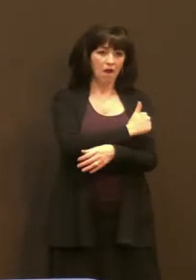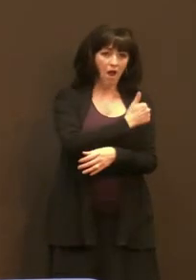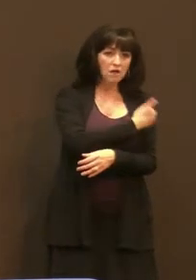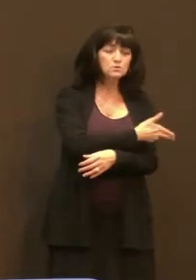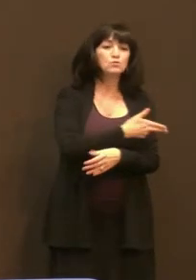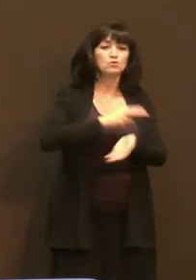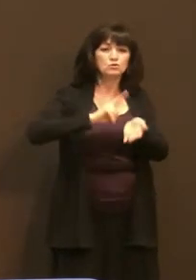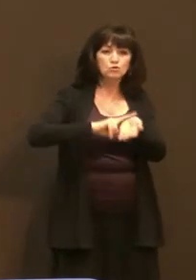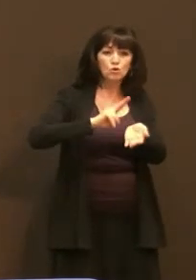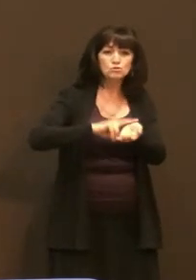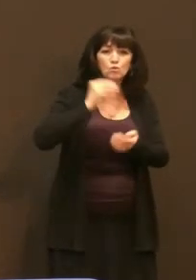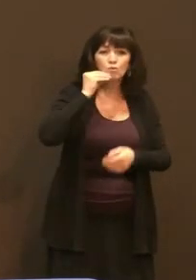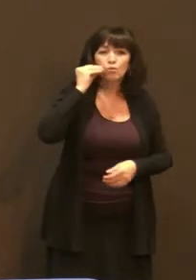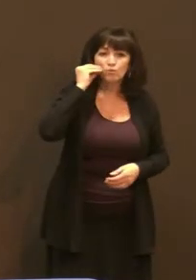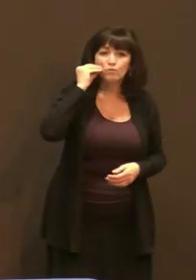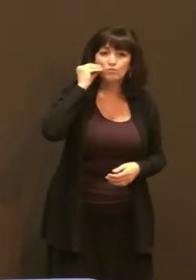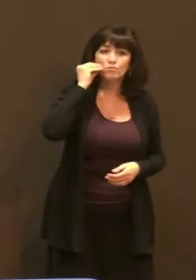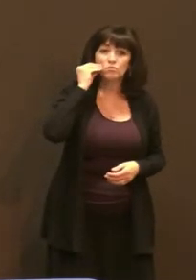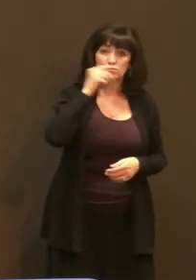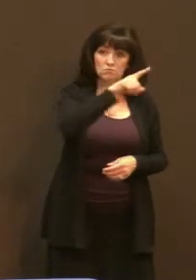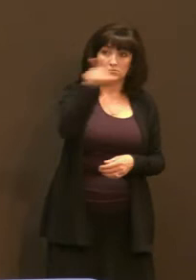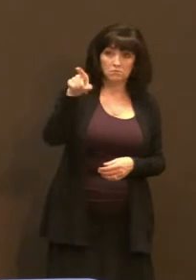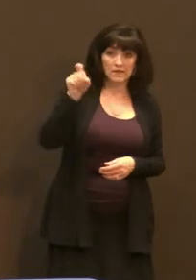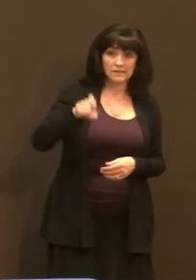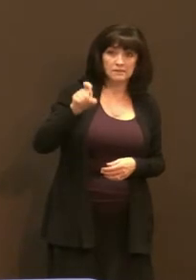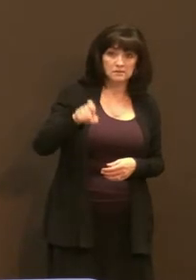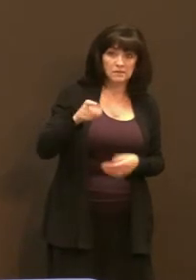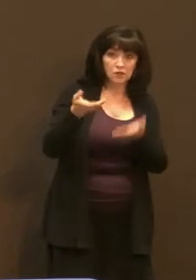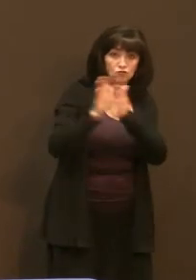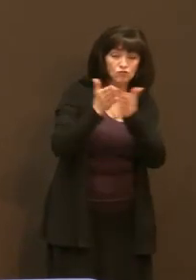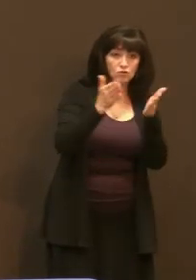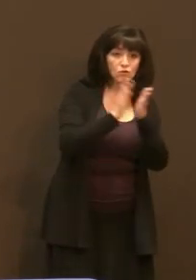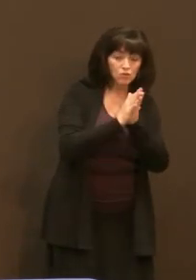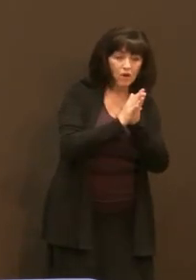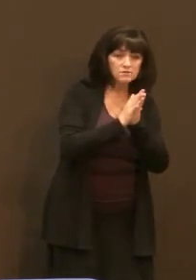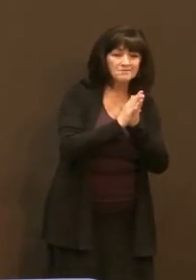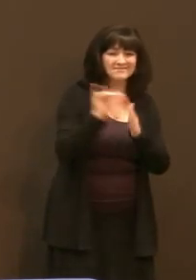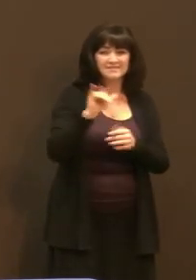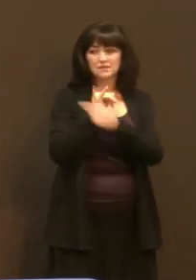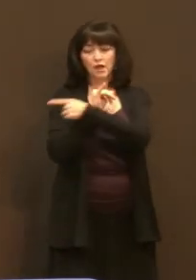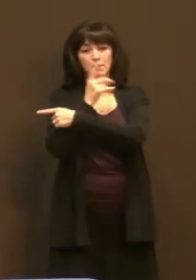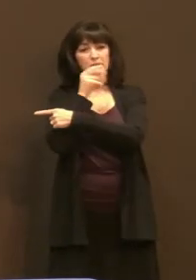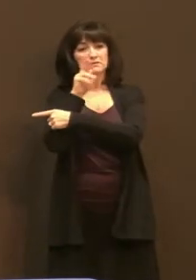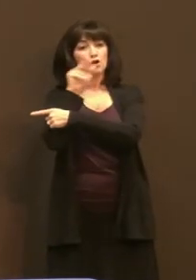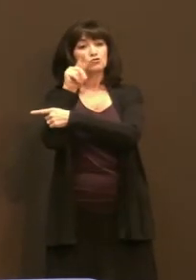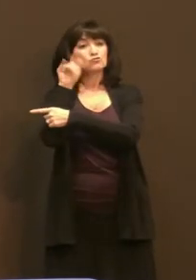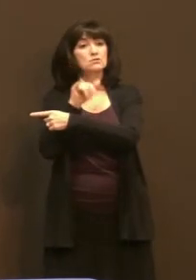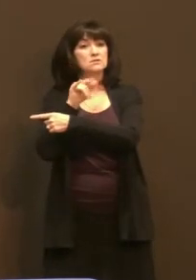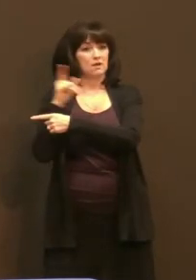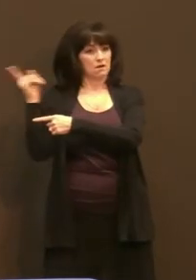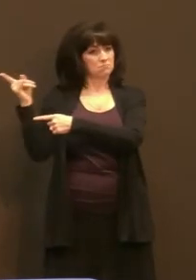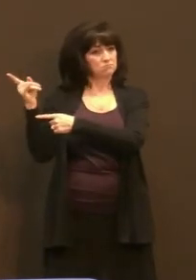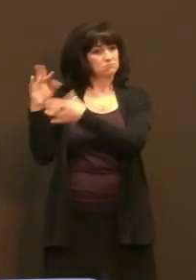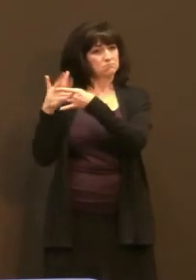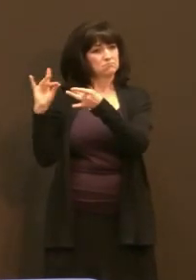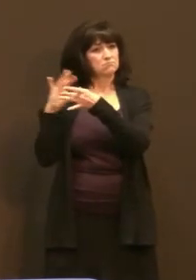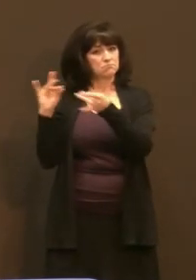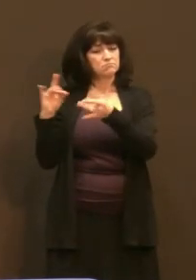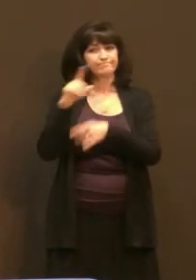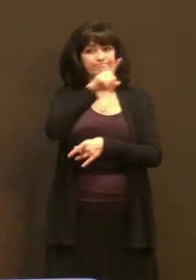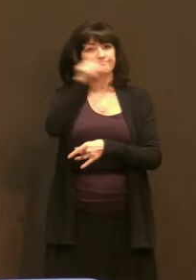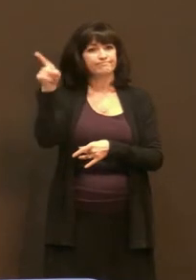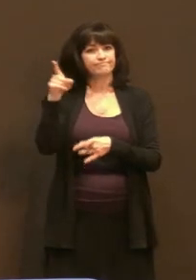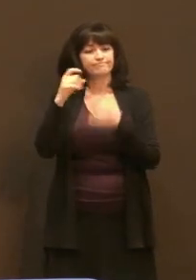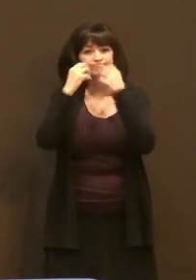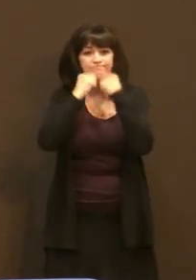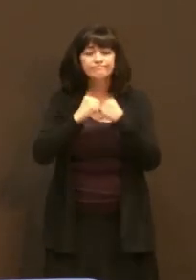nursing homes as needed. As Dr. Rattay said, we have to make sure they're under a conservation type strategy to make sure they